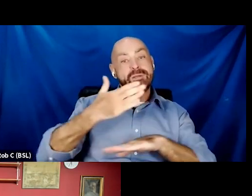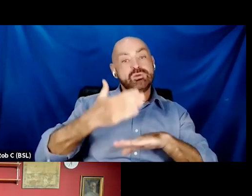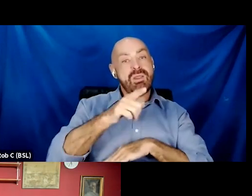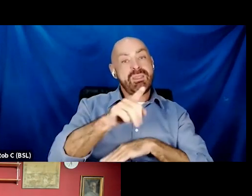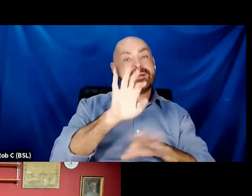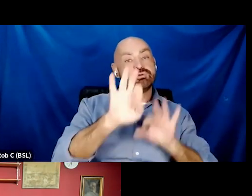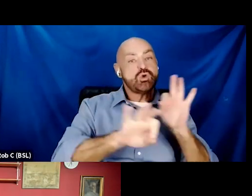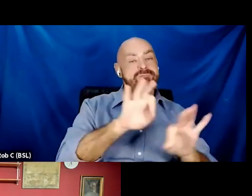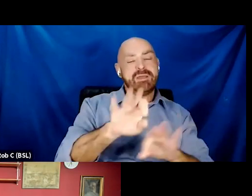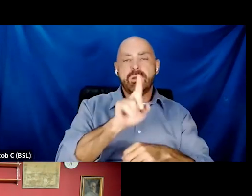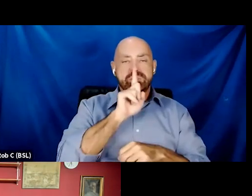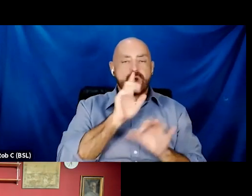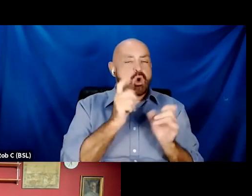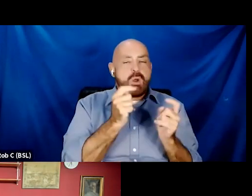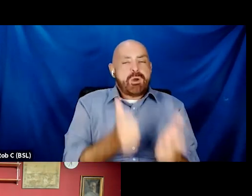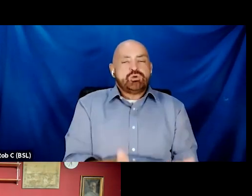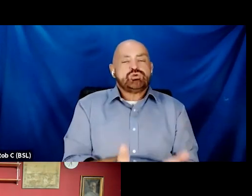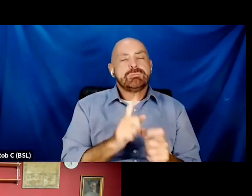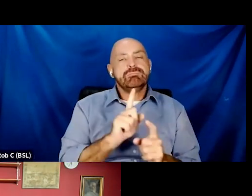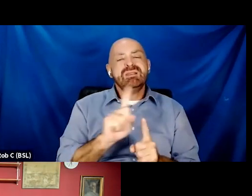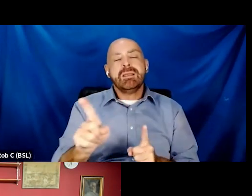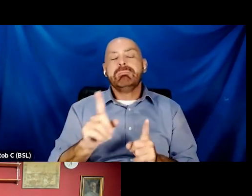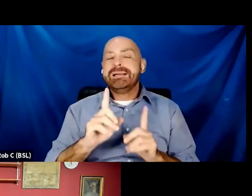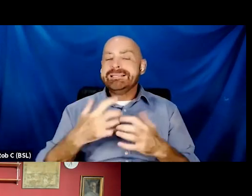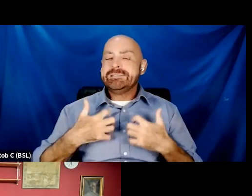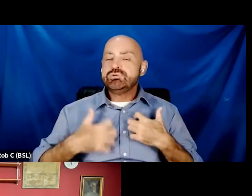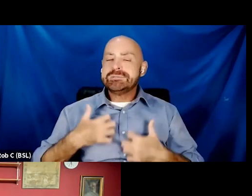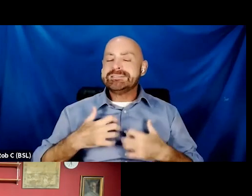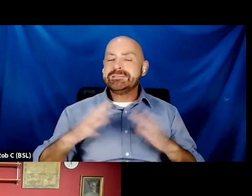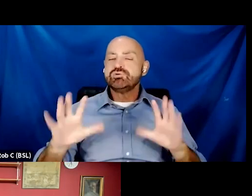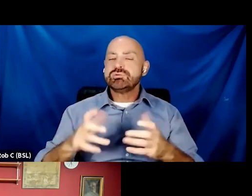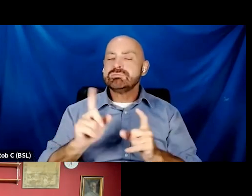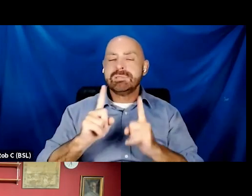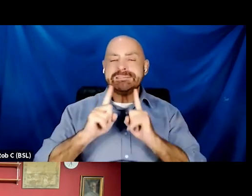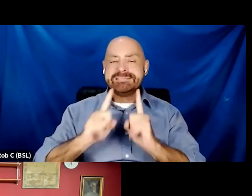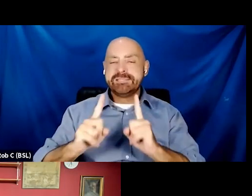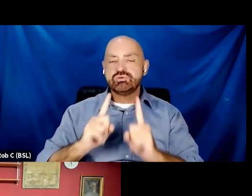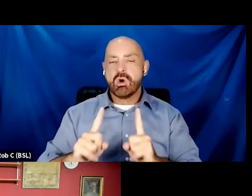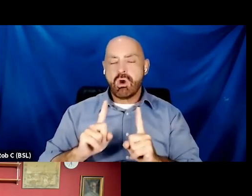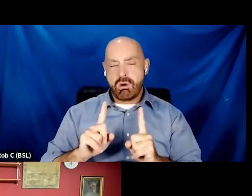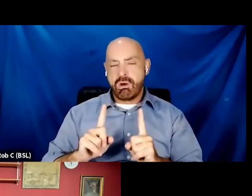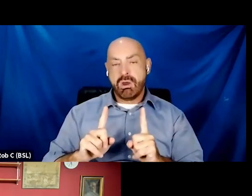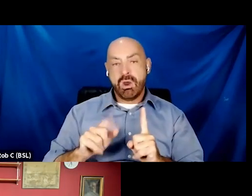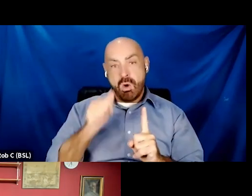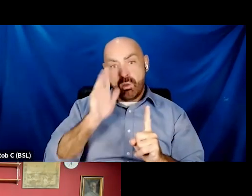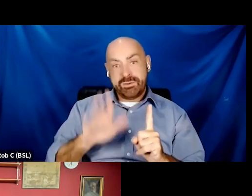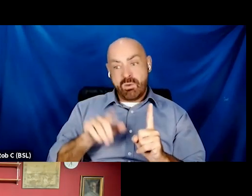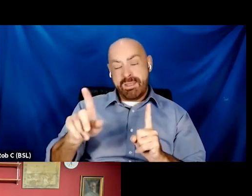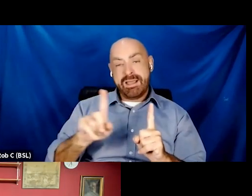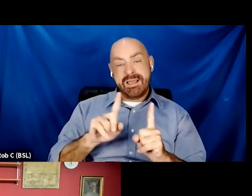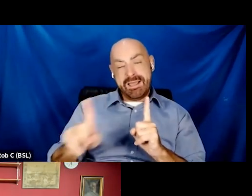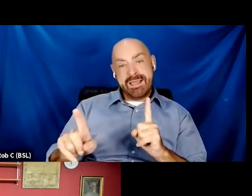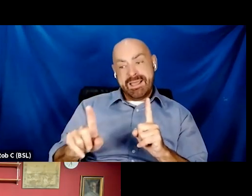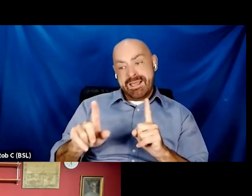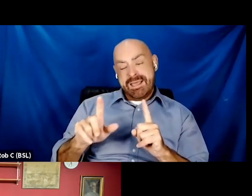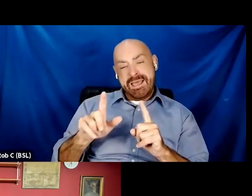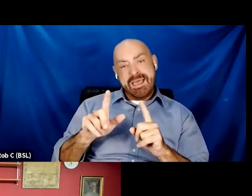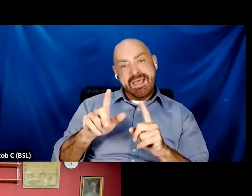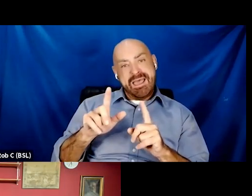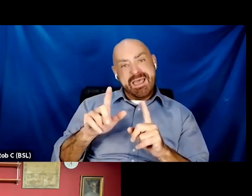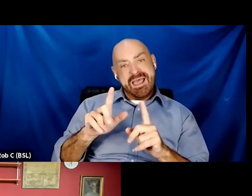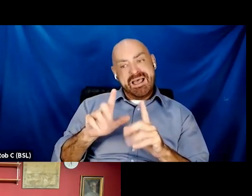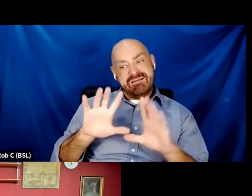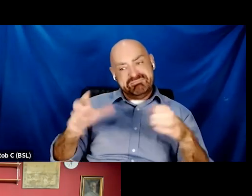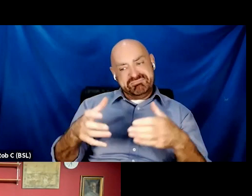The interesting group, I think, is always teachers, where we know from careful ONS work that